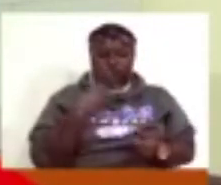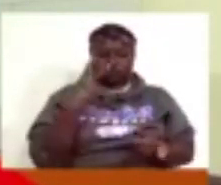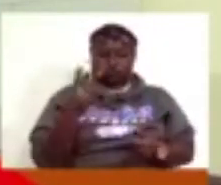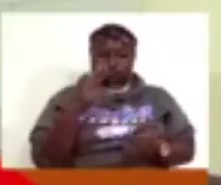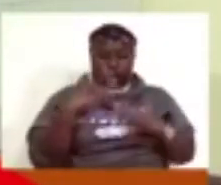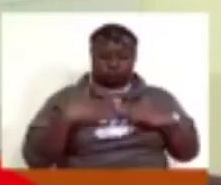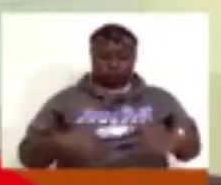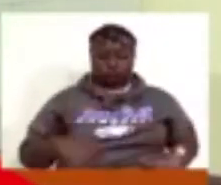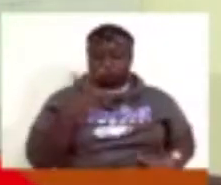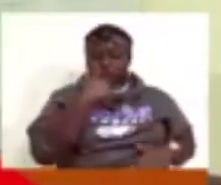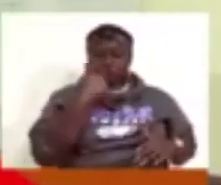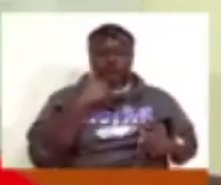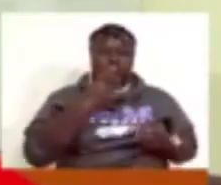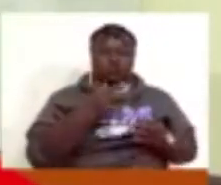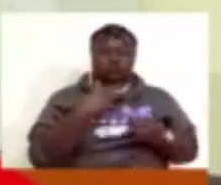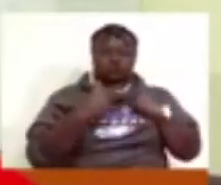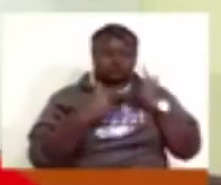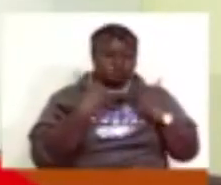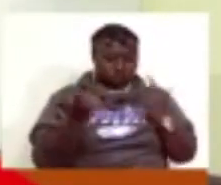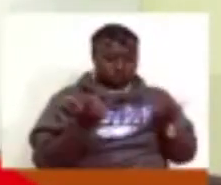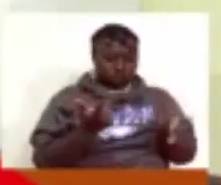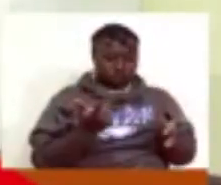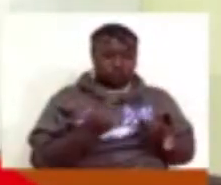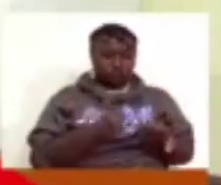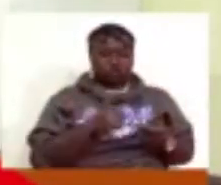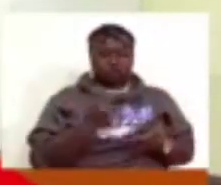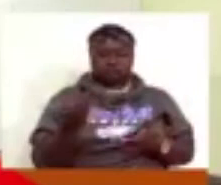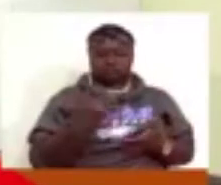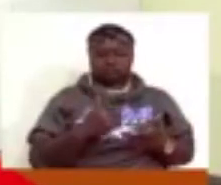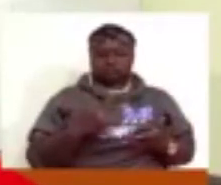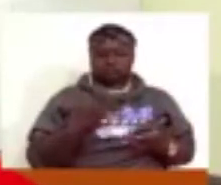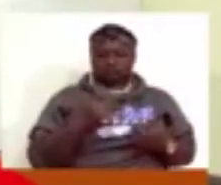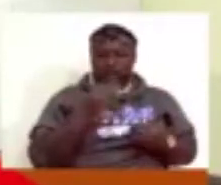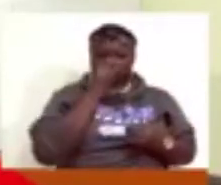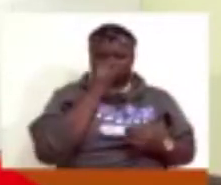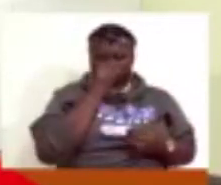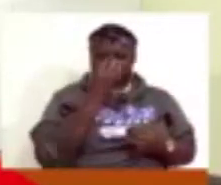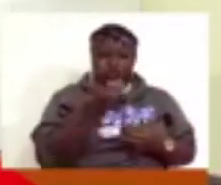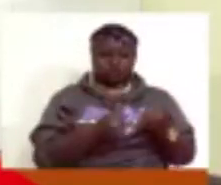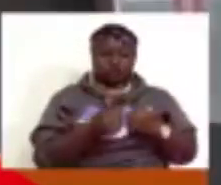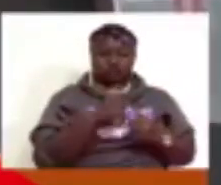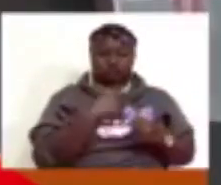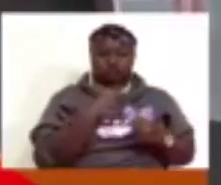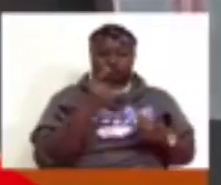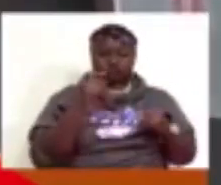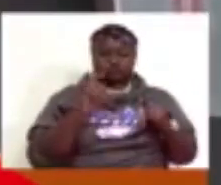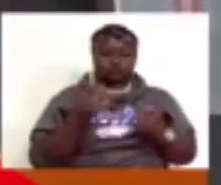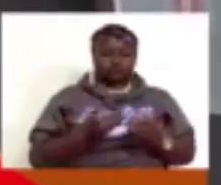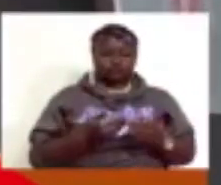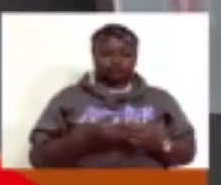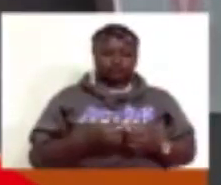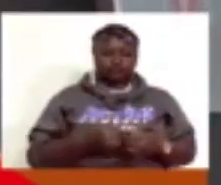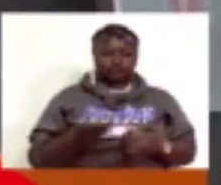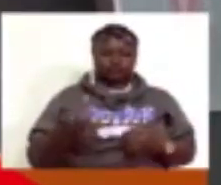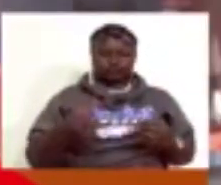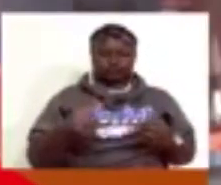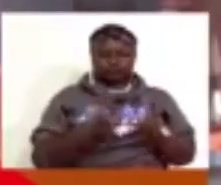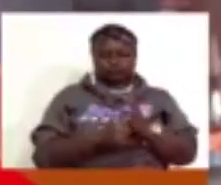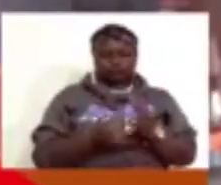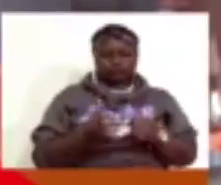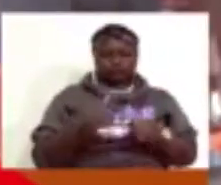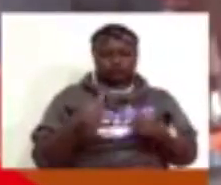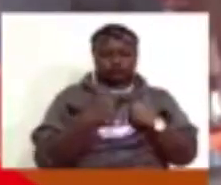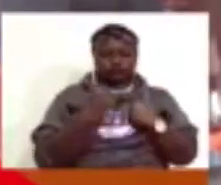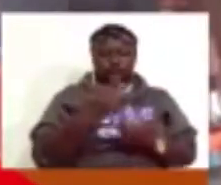mentioned, is at best an insult to the membership within the larger Jubilee. Ni haranio iria cirathiĩ na mbere